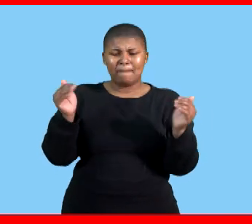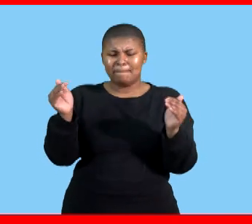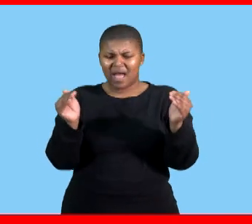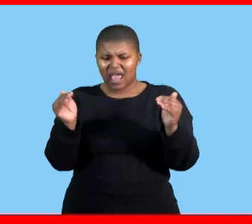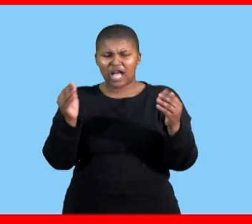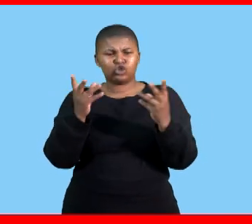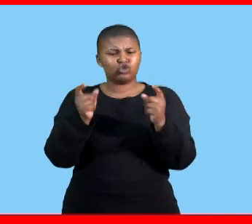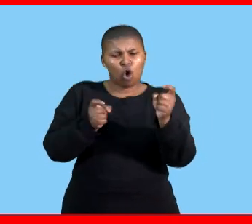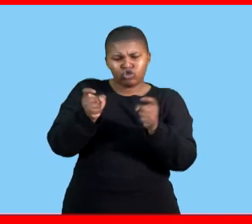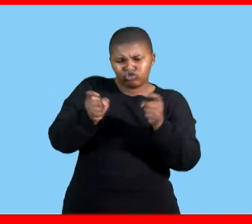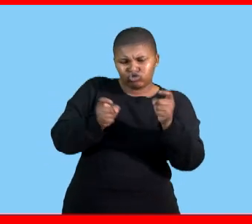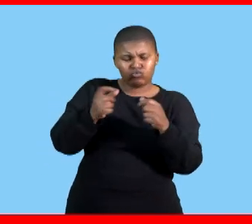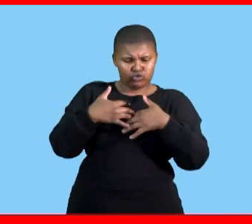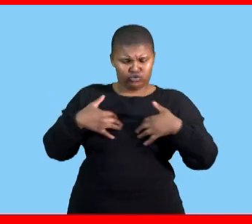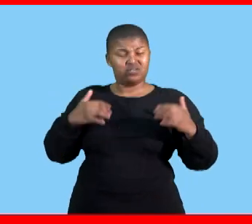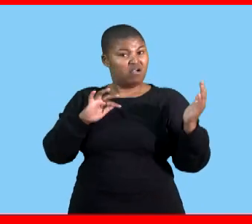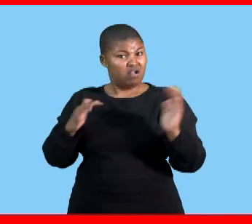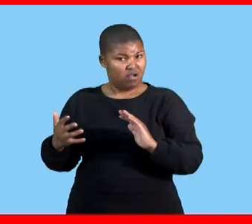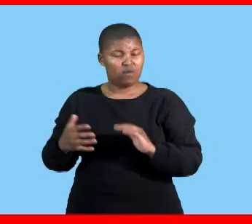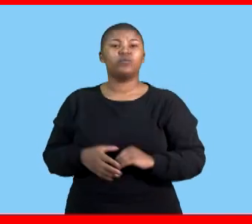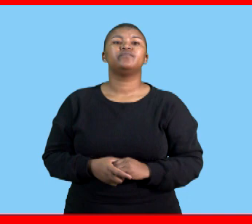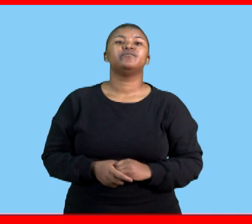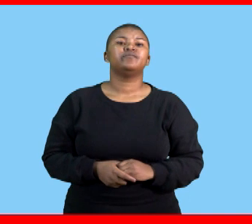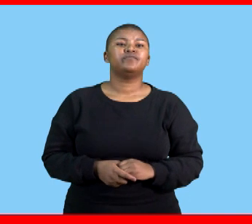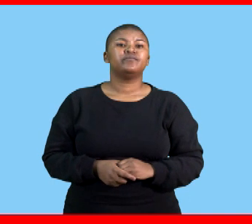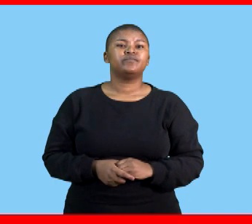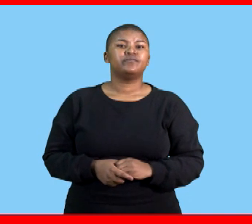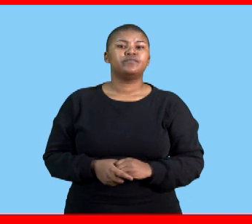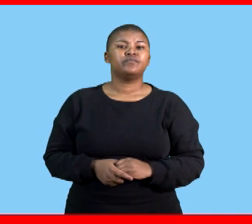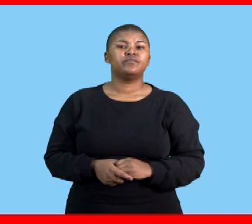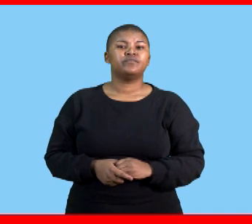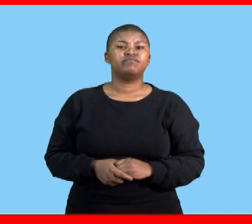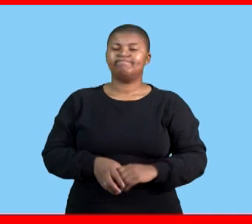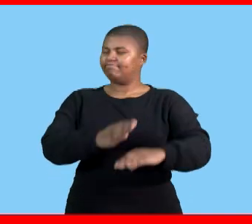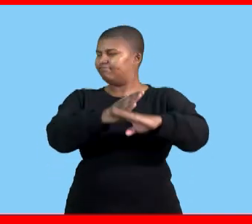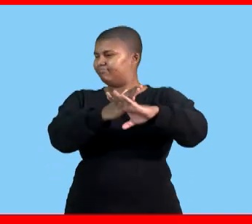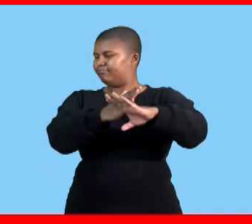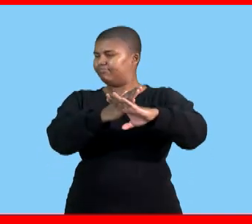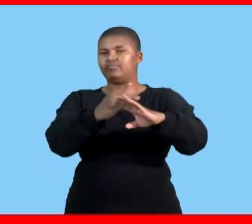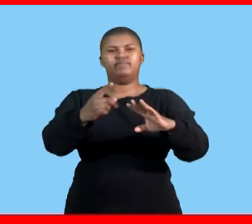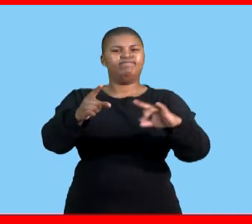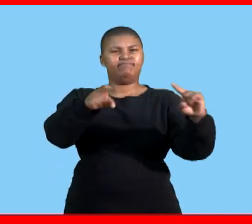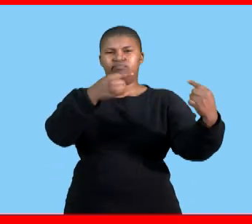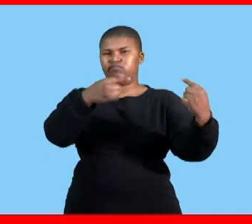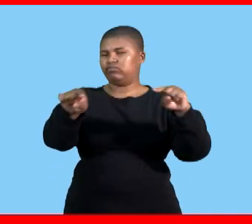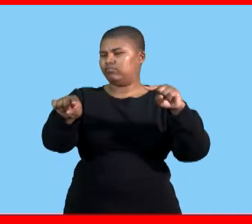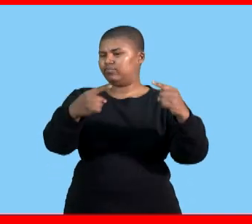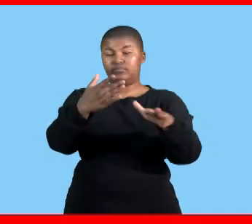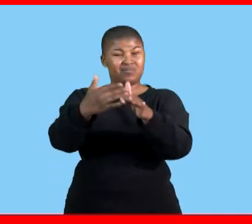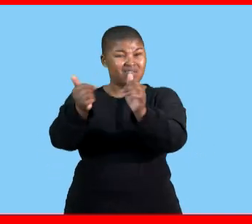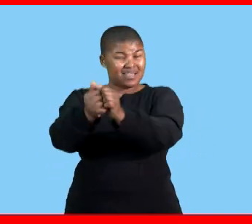stress? It says there that we need to avoid conflict situation with